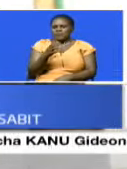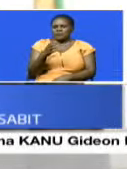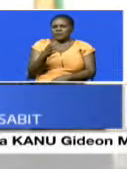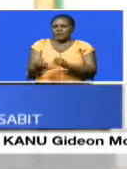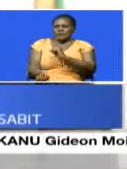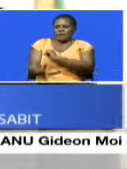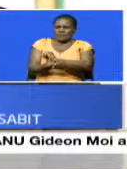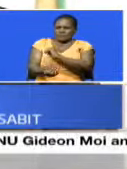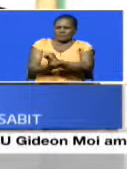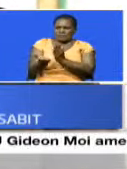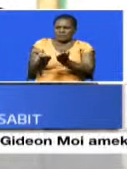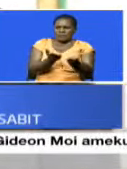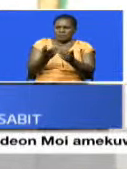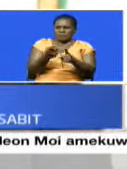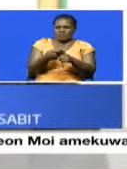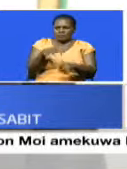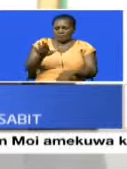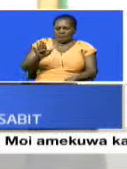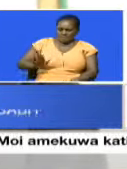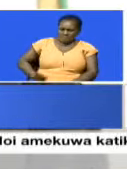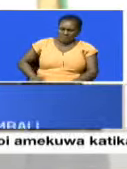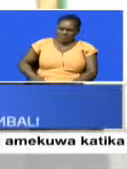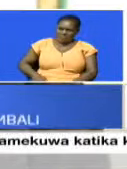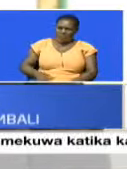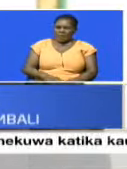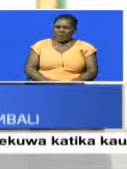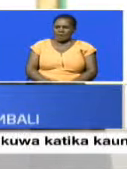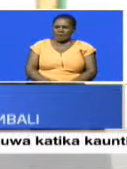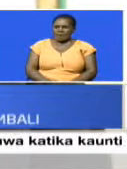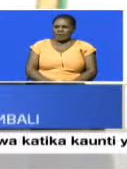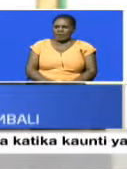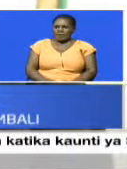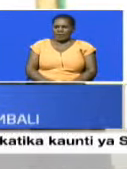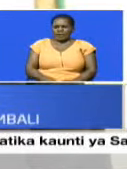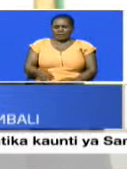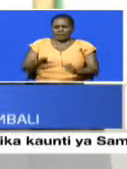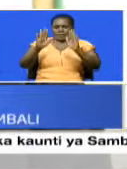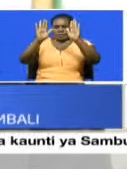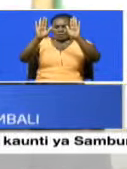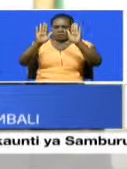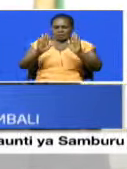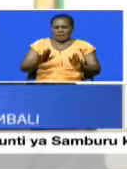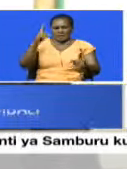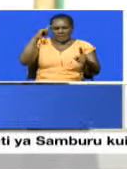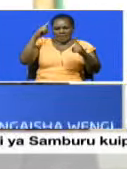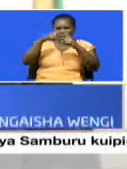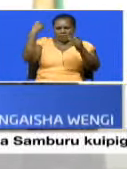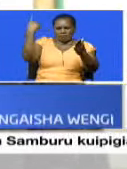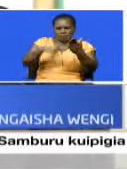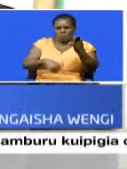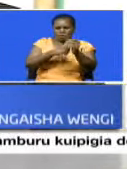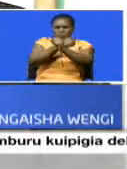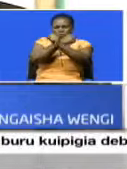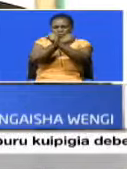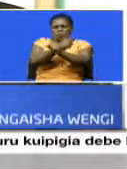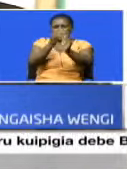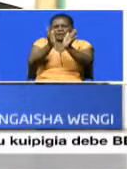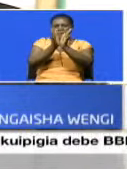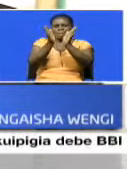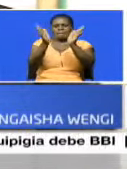paying for services from their pockets. So the essence is to protect the